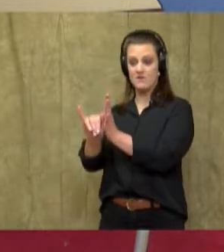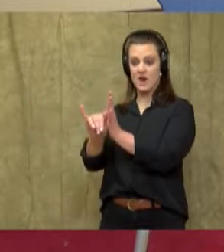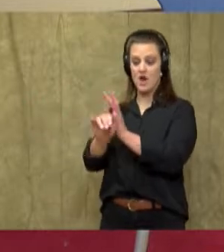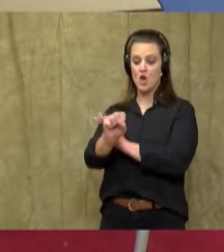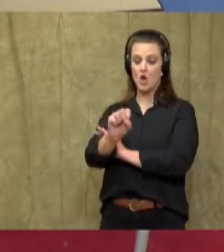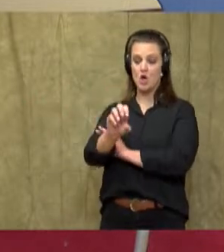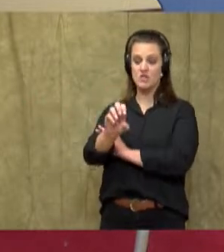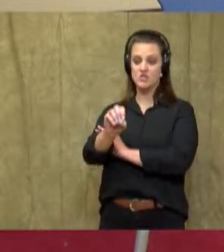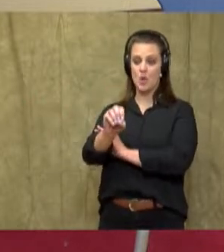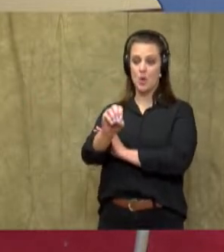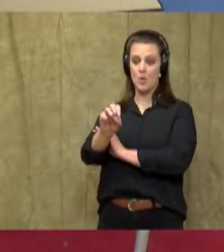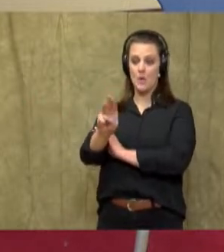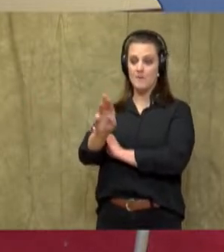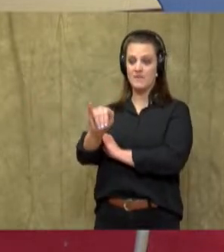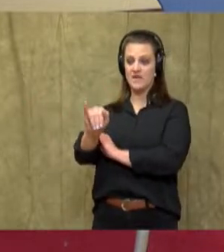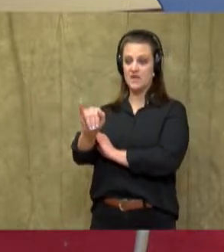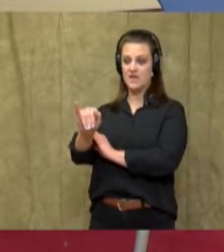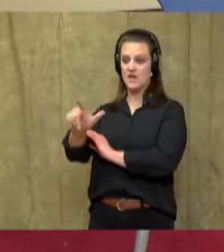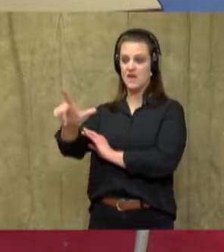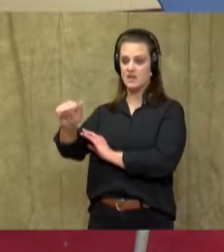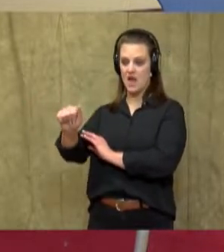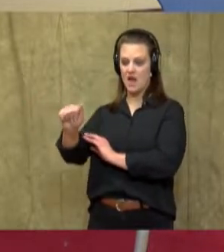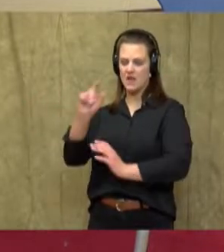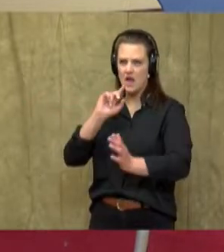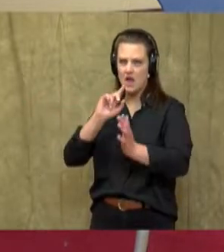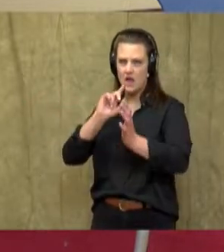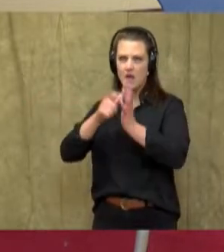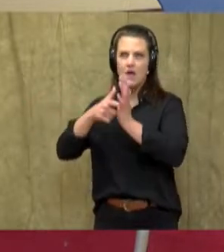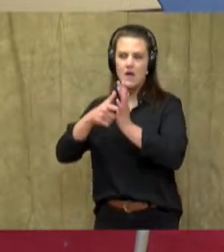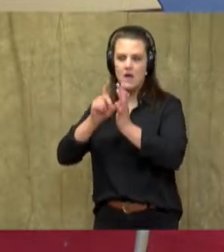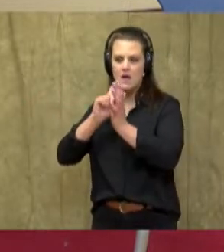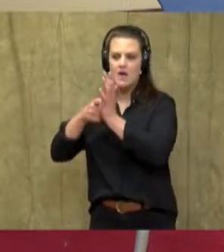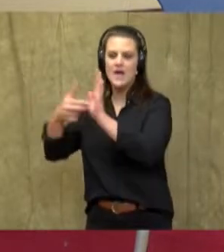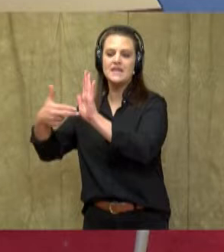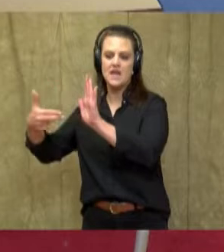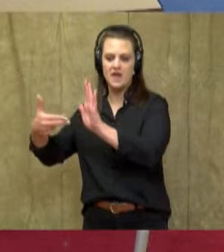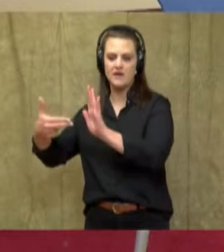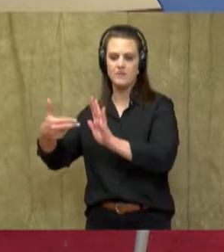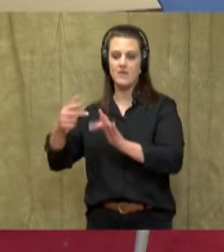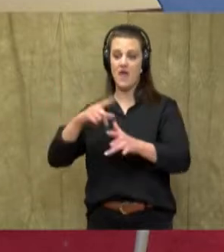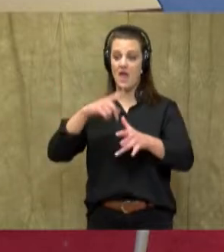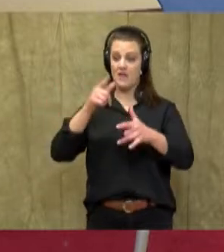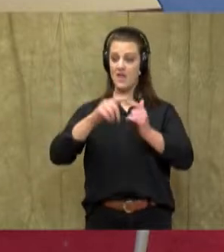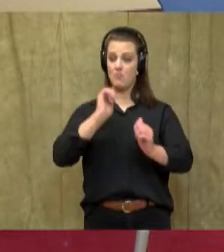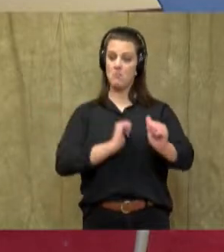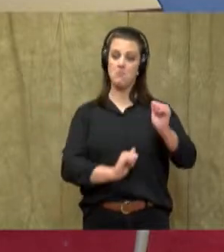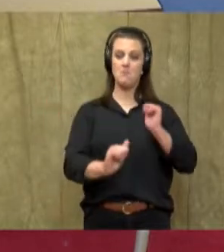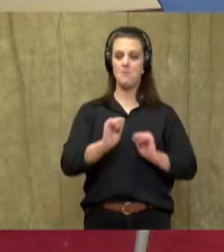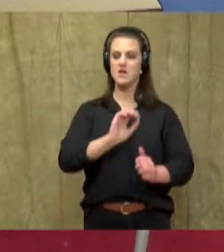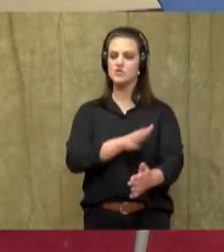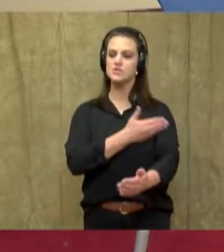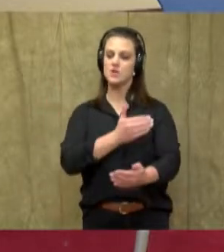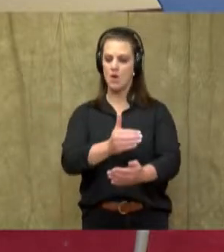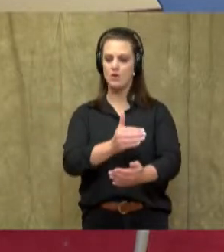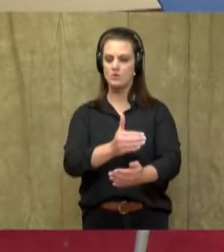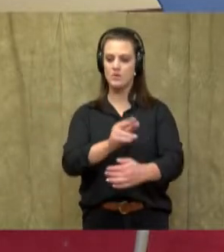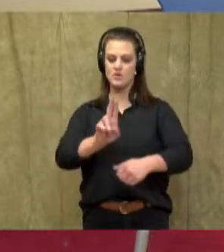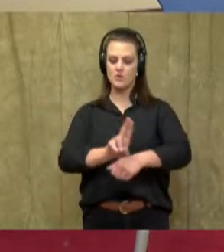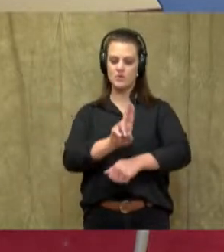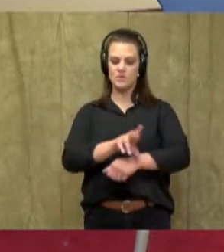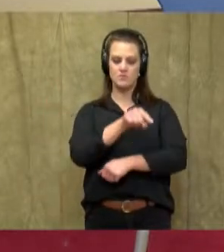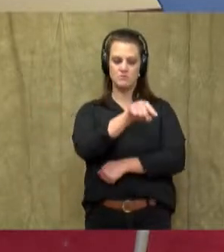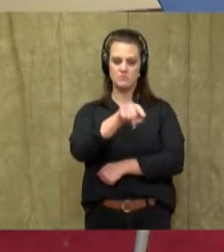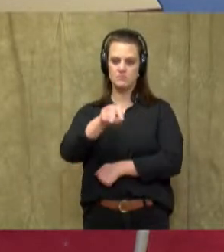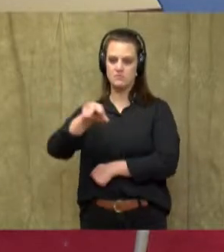sol, mi, and la, and see where they are on the staff. And we're going to perform a song using those 3